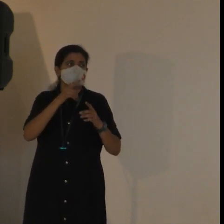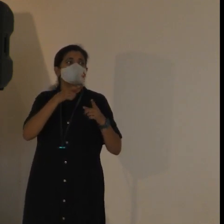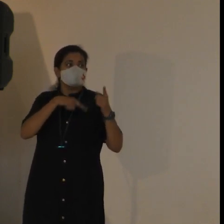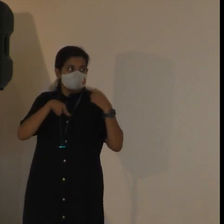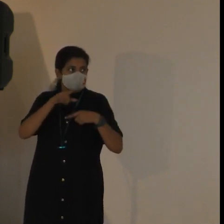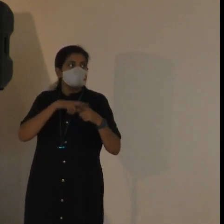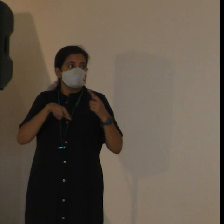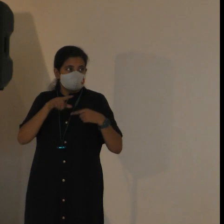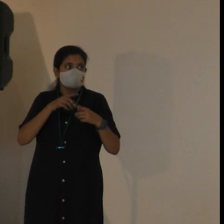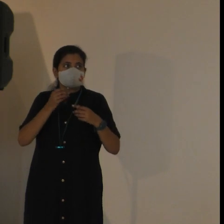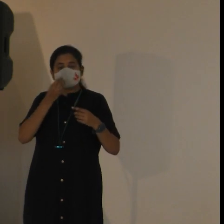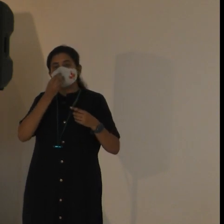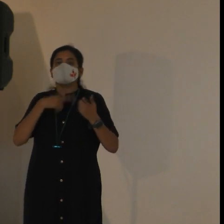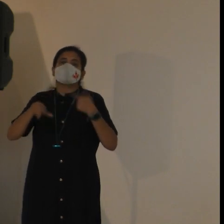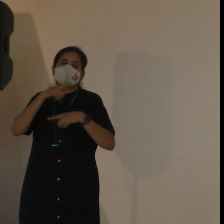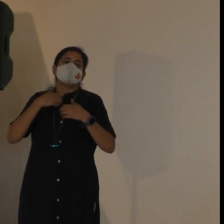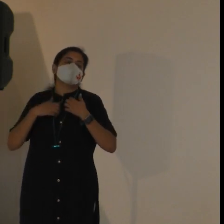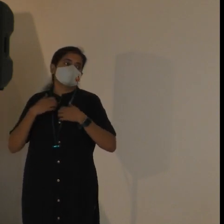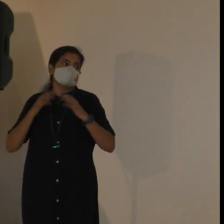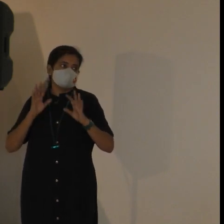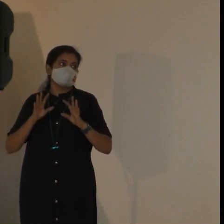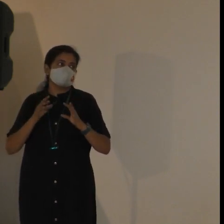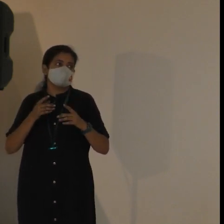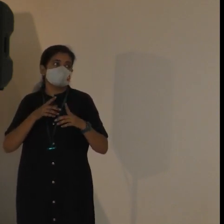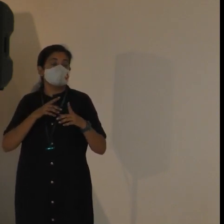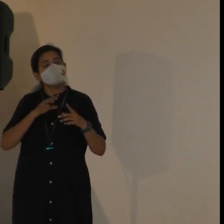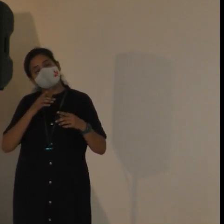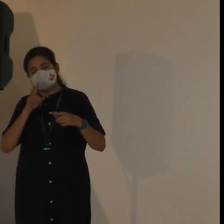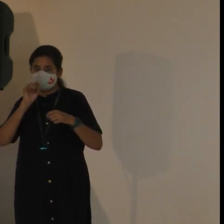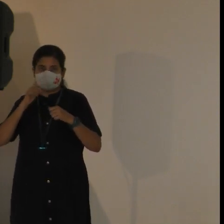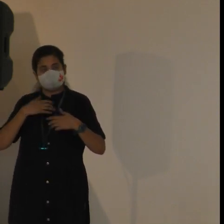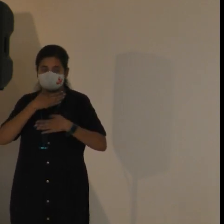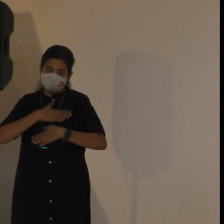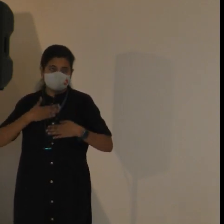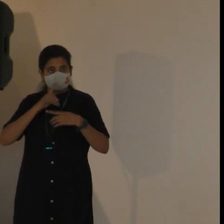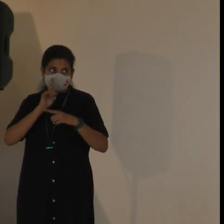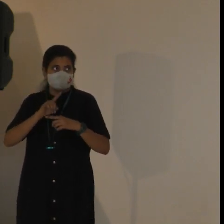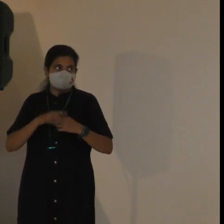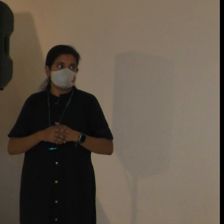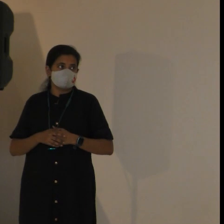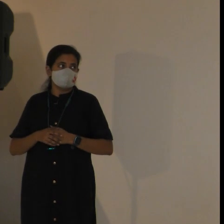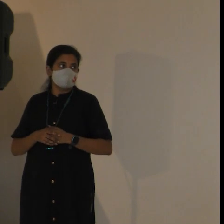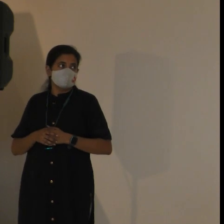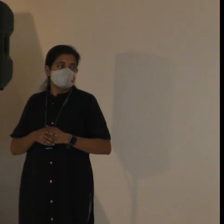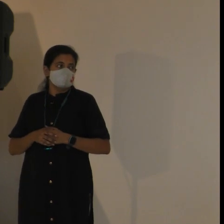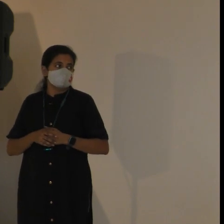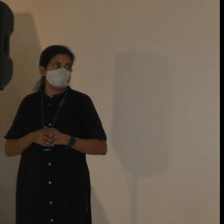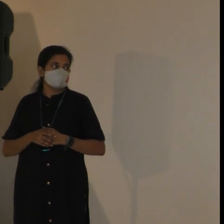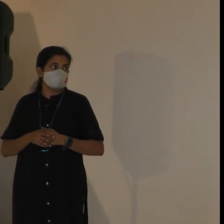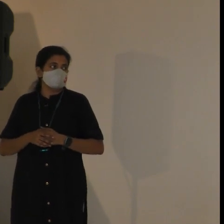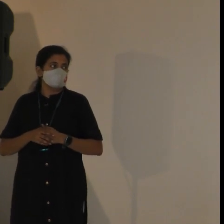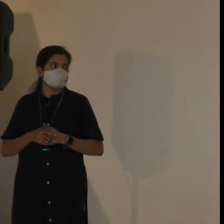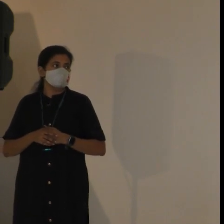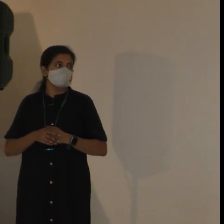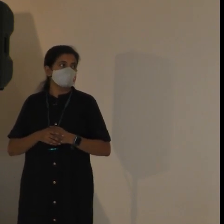these hard decisions. And yeah, that's something fun, and it pains in a bit. Of course. If I